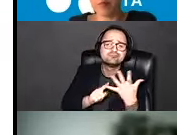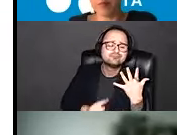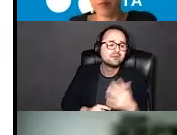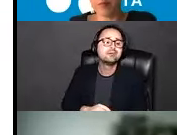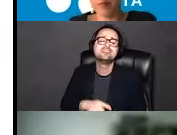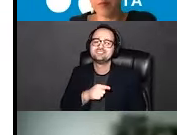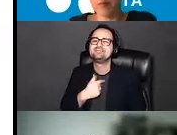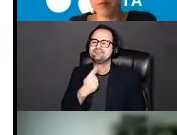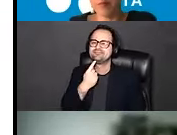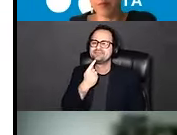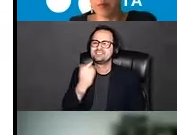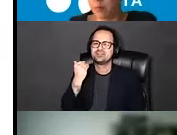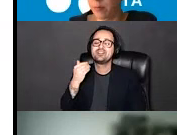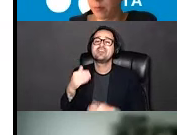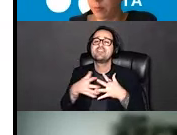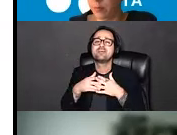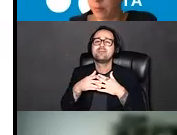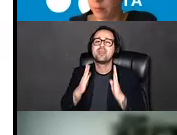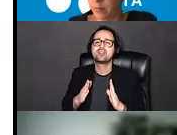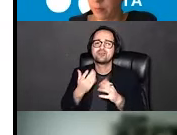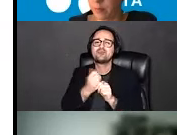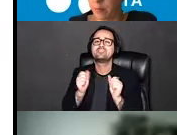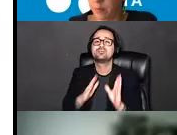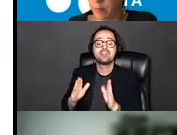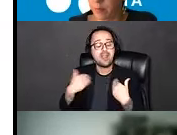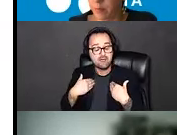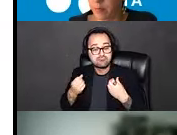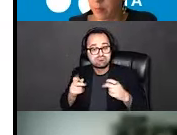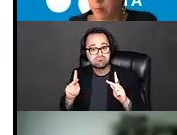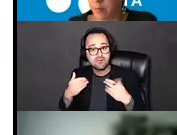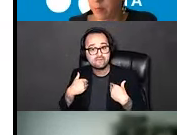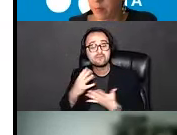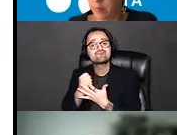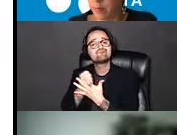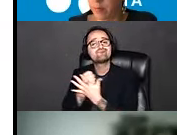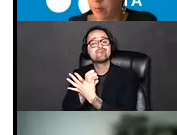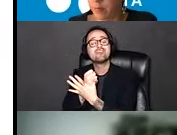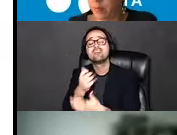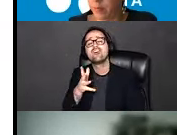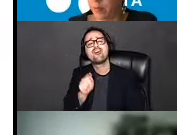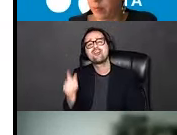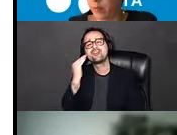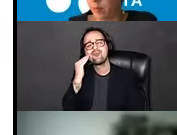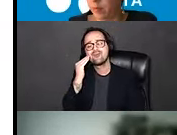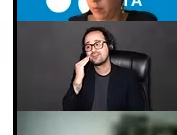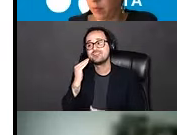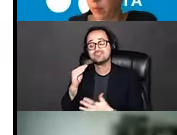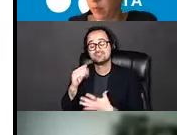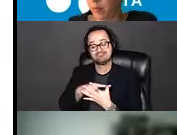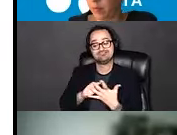I said earlier, the American Rescue Plan gives a lot of opportunities, but, and as you know, those